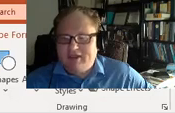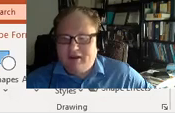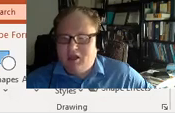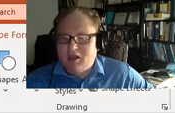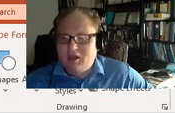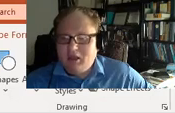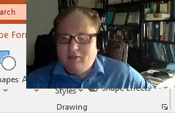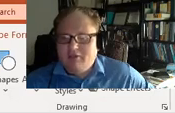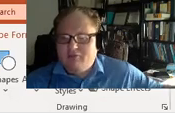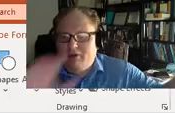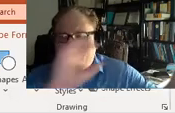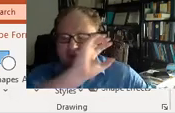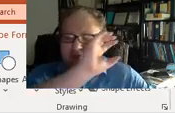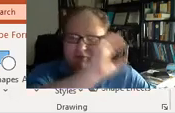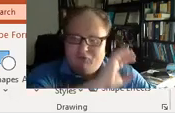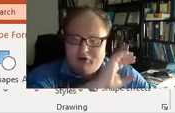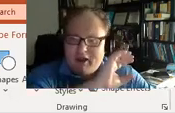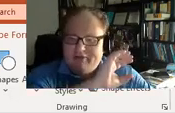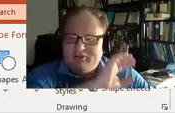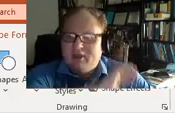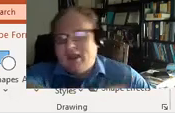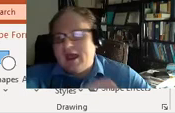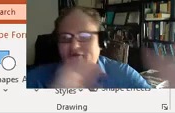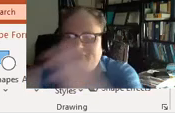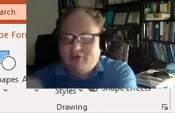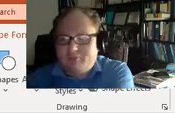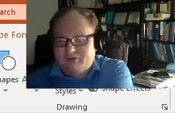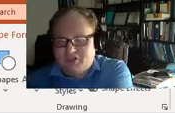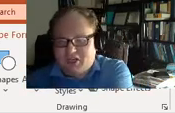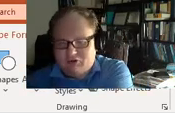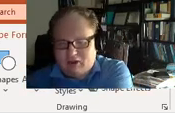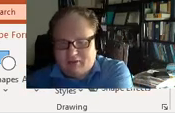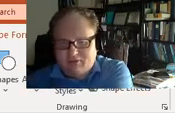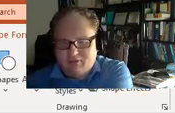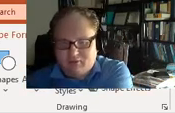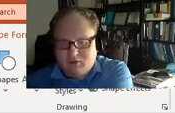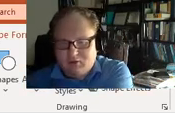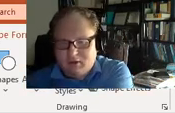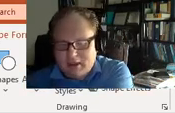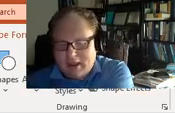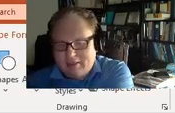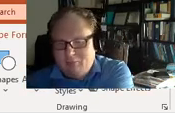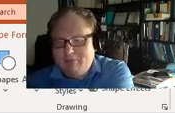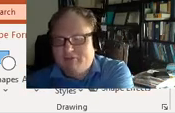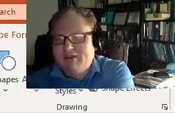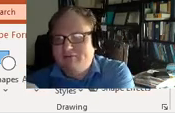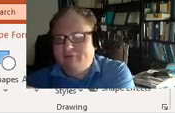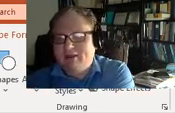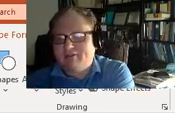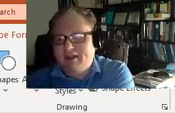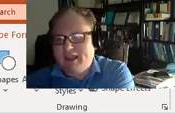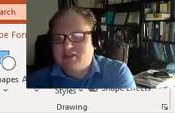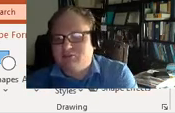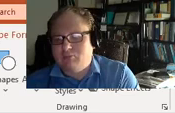trying to say, look, this was our position before Christ, and now this is our position in Christ. Right. And then we received